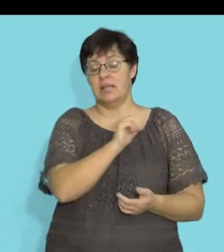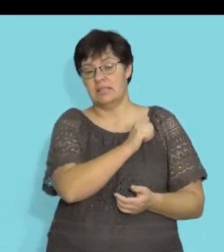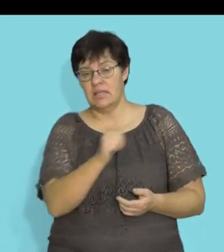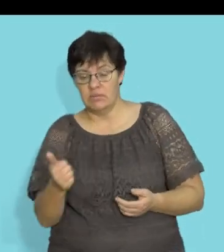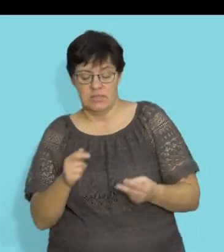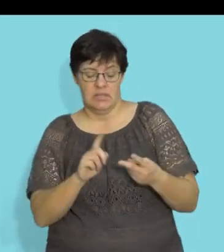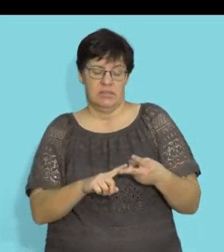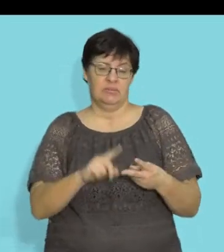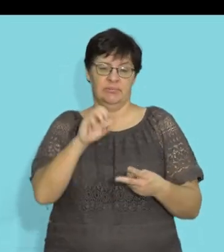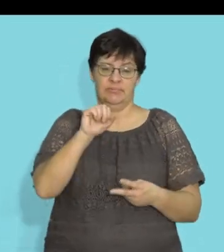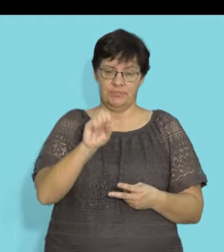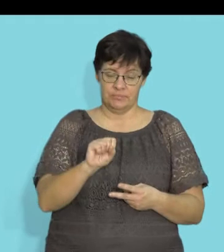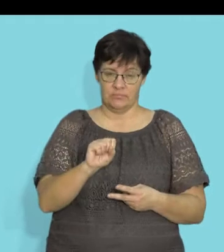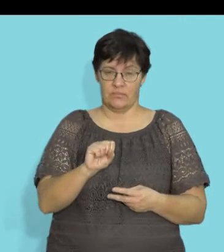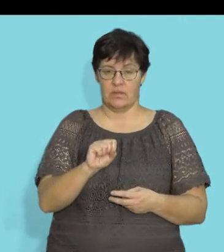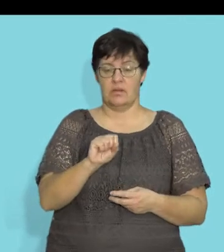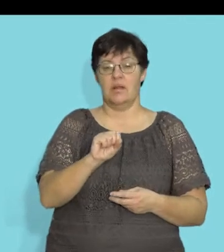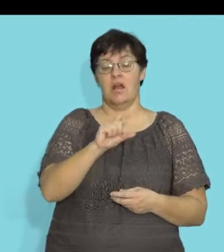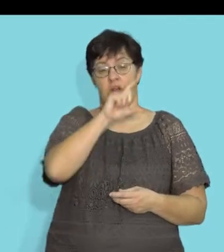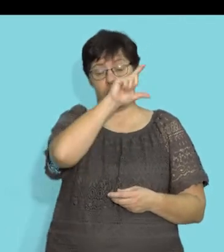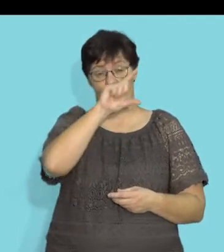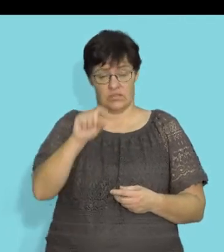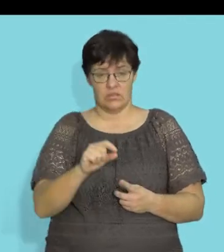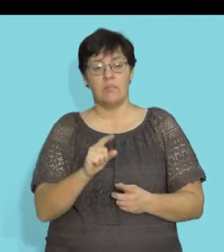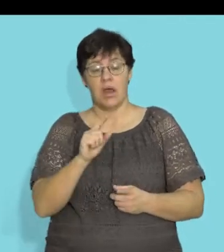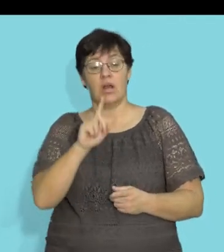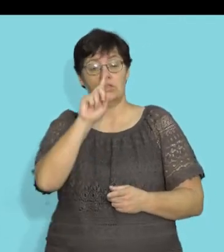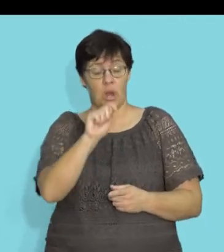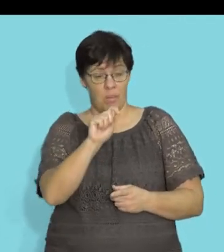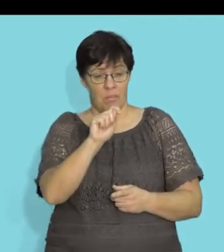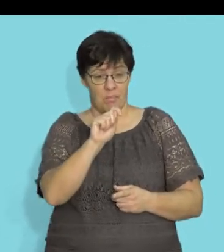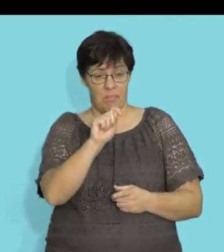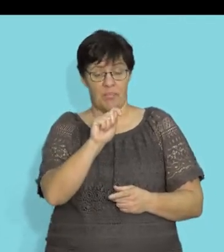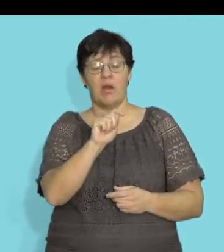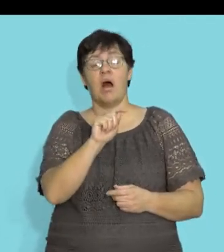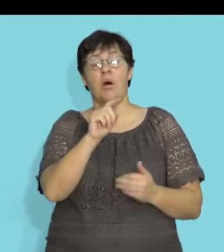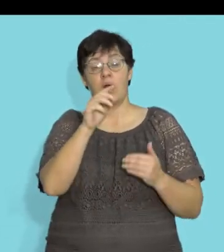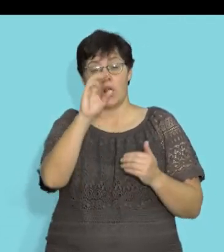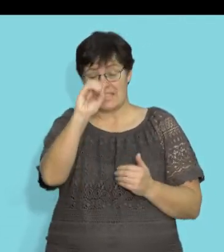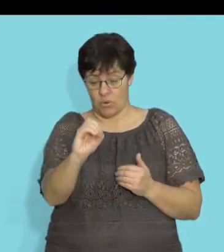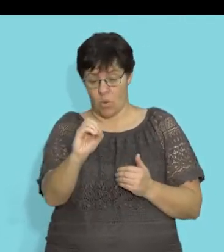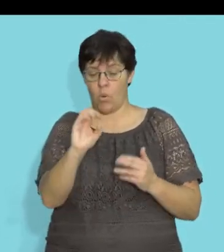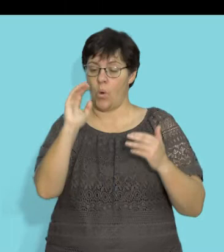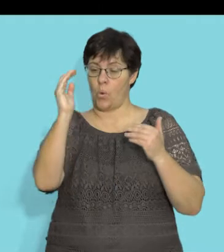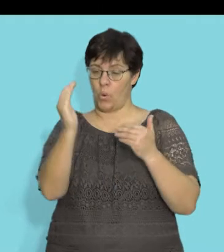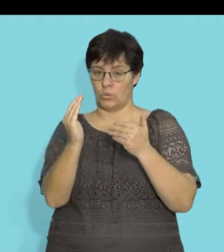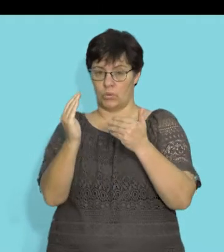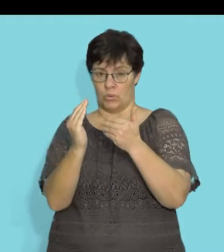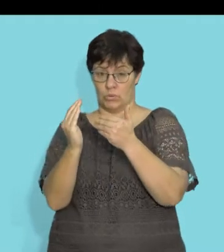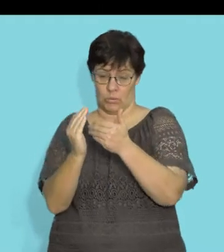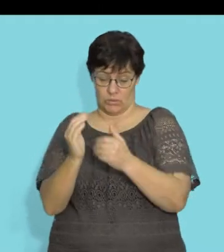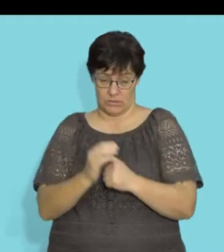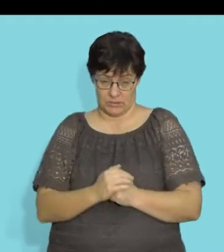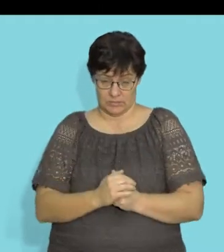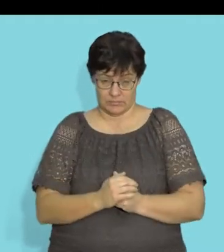series that converges is that the terms are getting closer and closer to 0. So if I look at